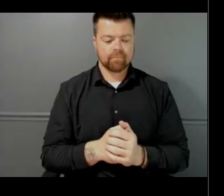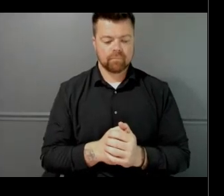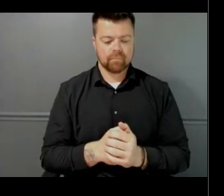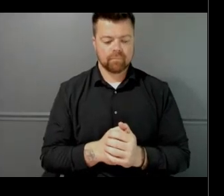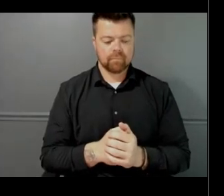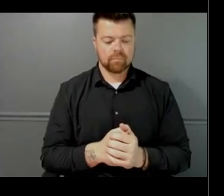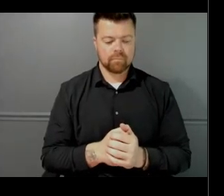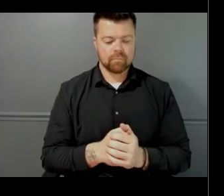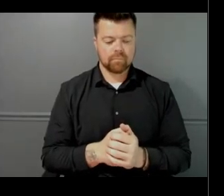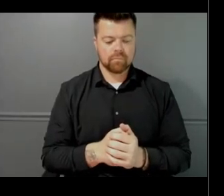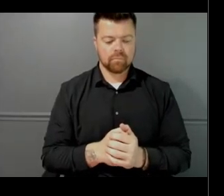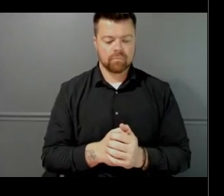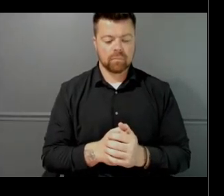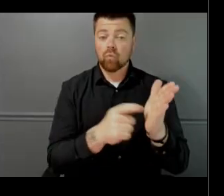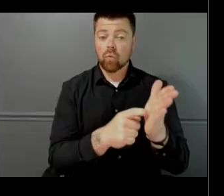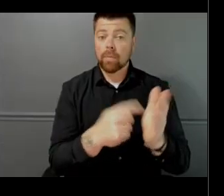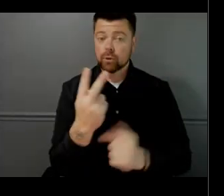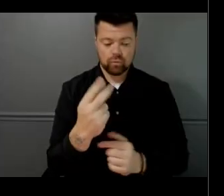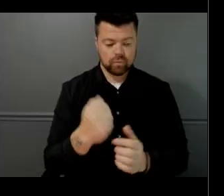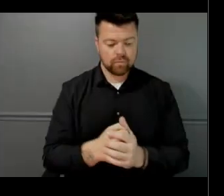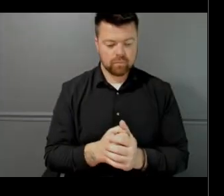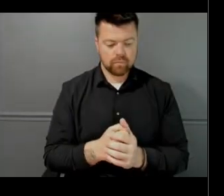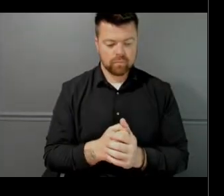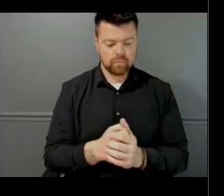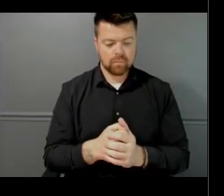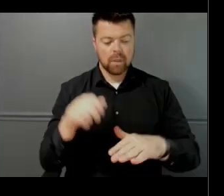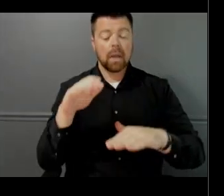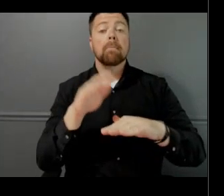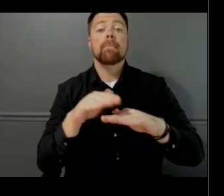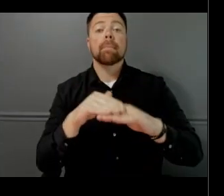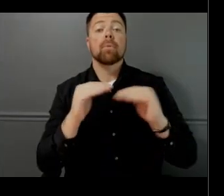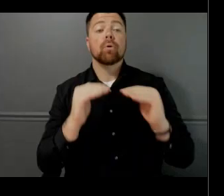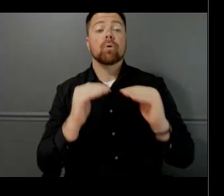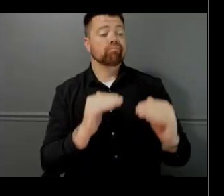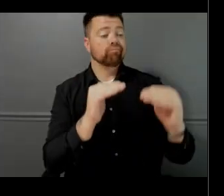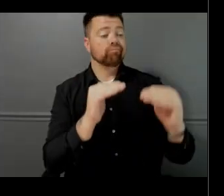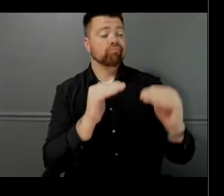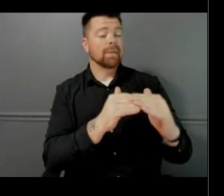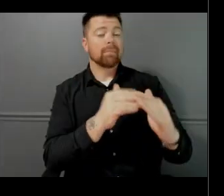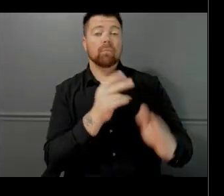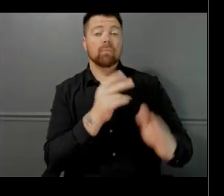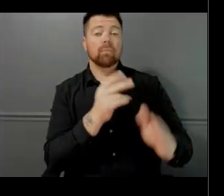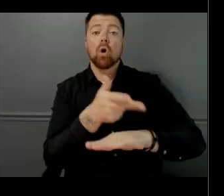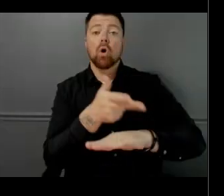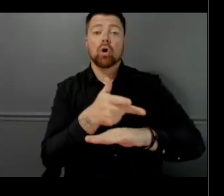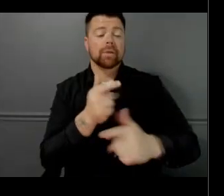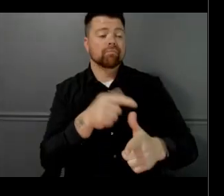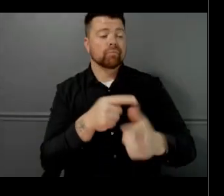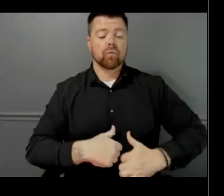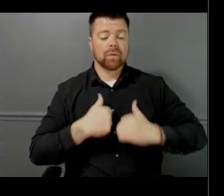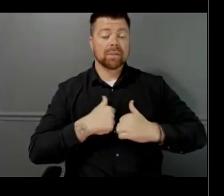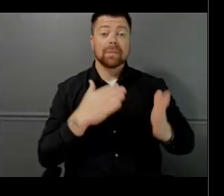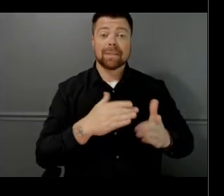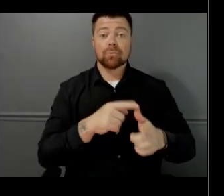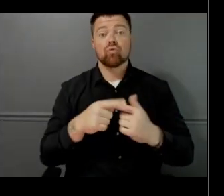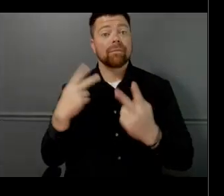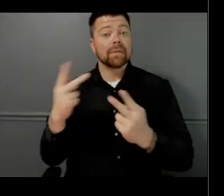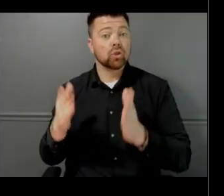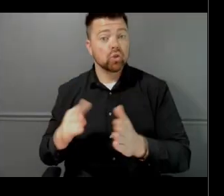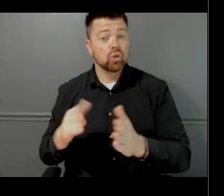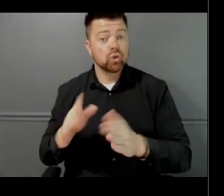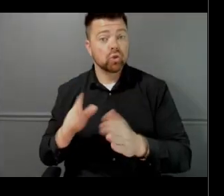In Requirement 2, minimal levels of accessible parking for residents and visitors are